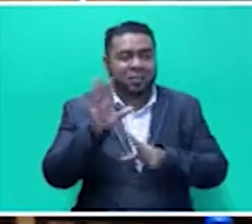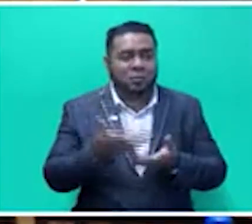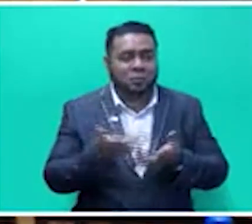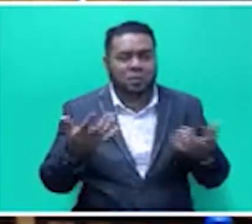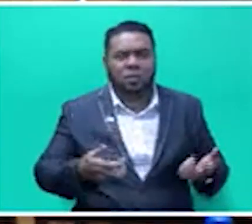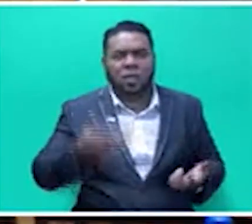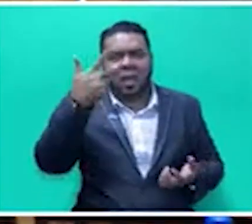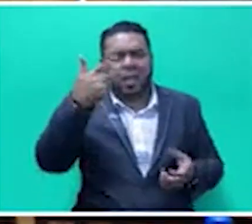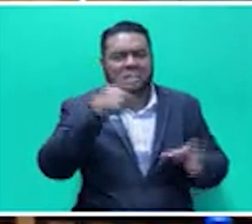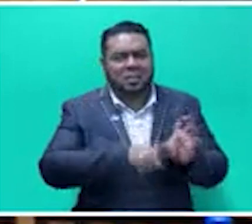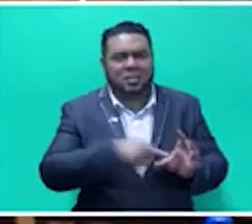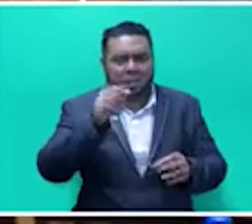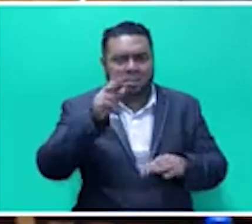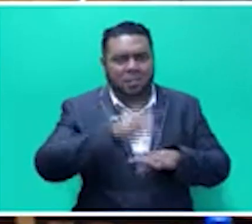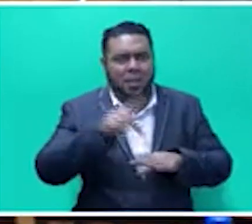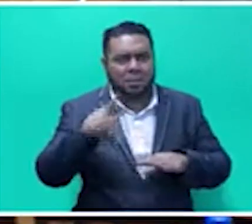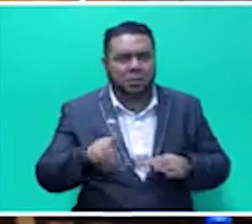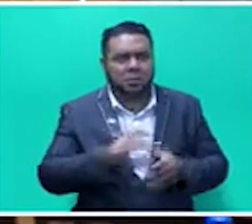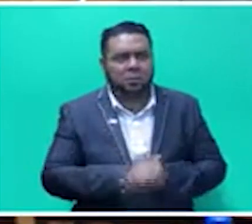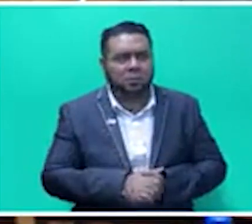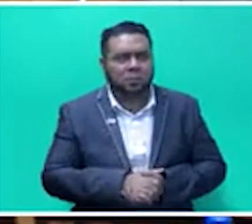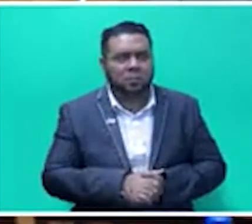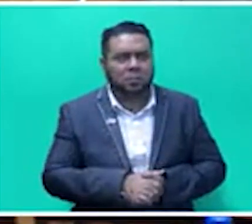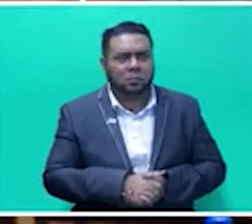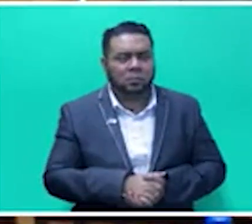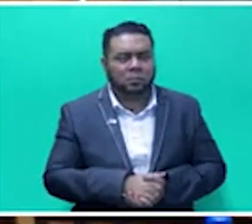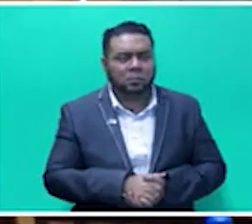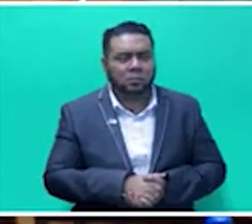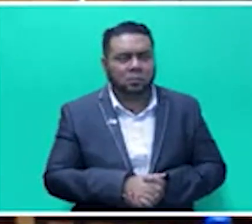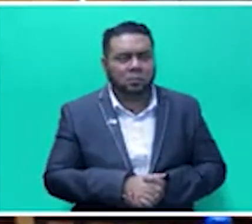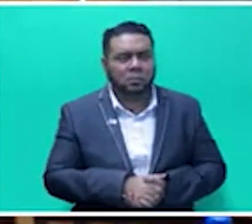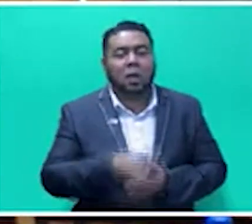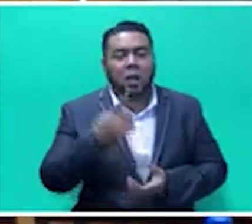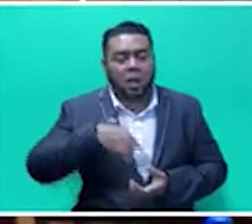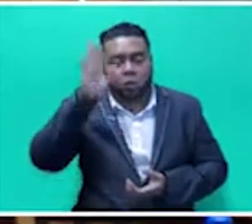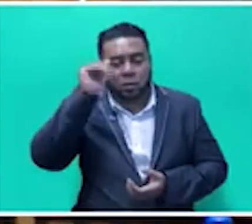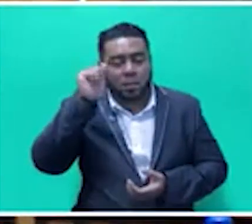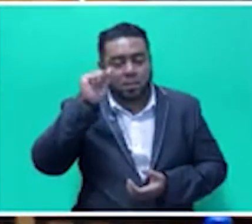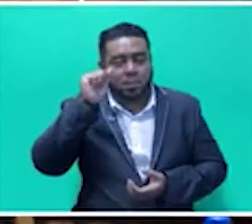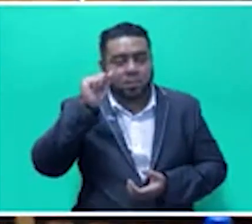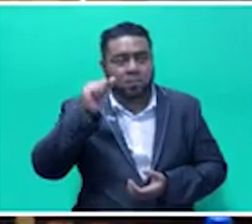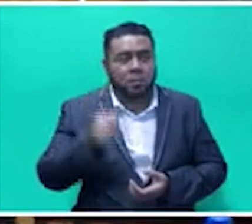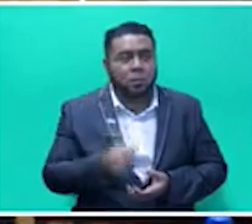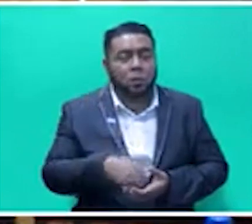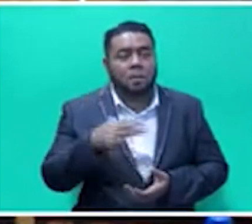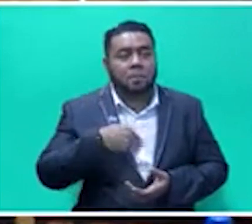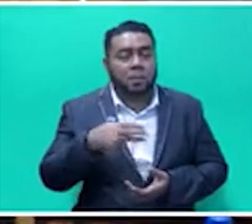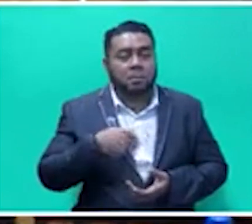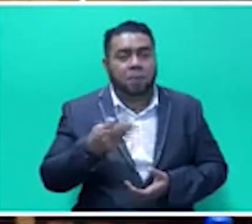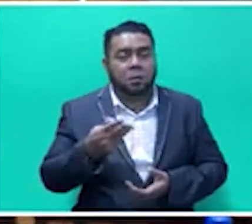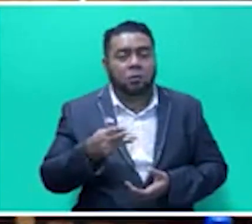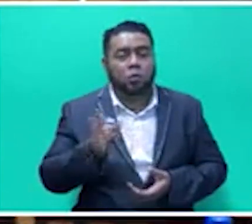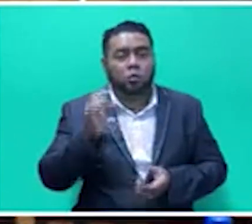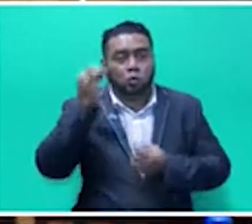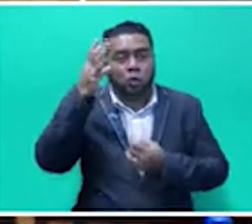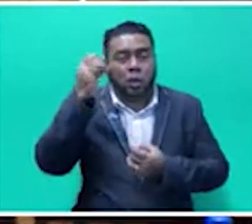last 8 years in this parliament, Mr. Speaker. Whenever, you know, I remember whenever a member of Sodalpa Party would stand